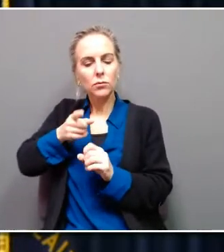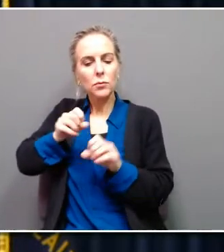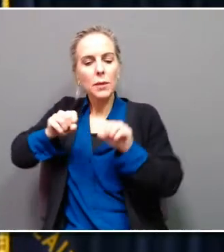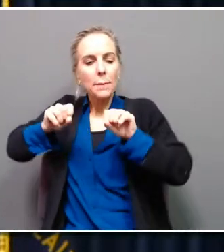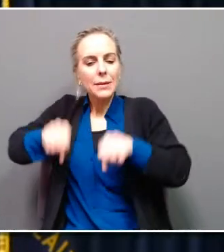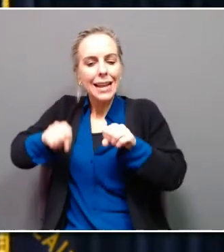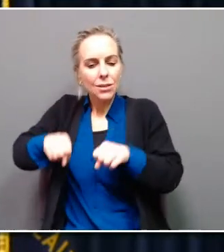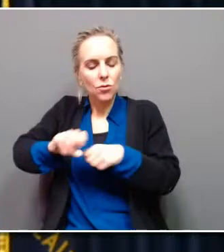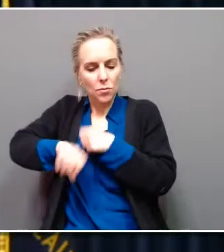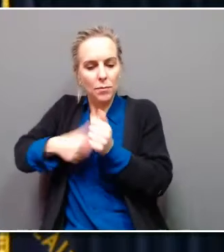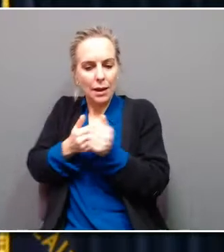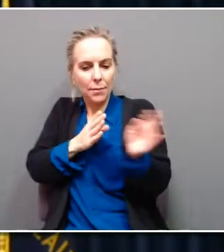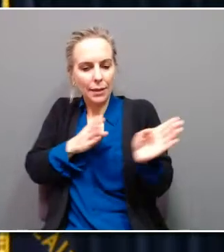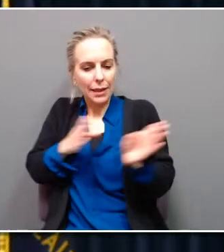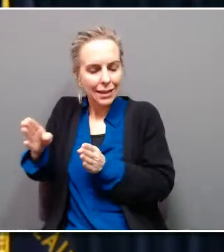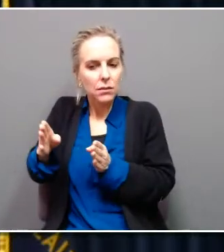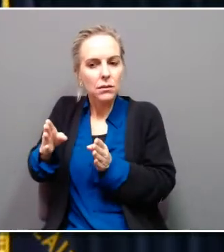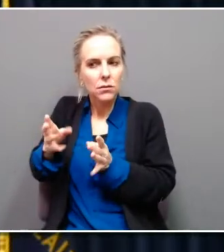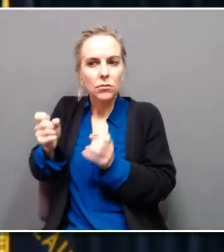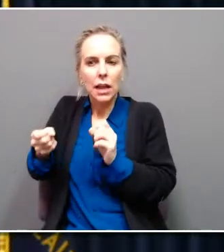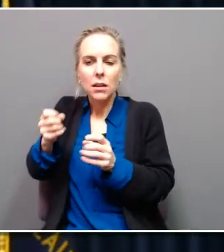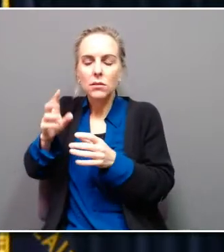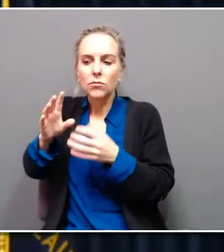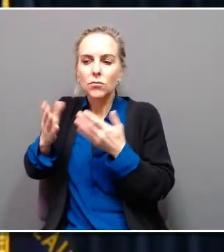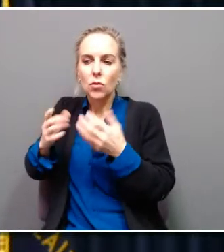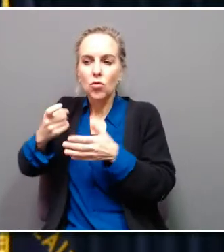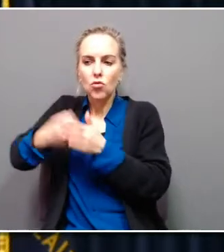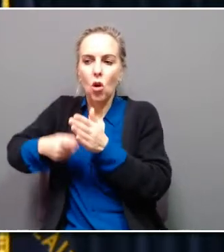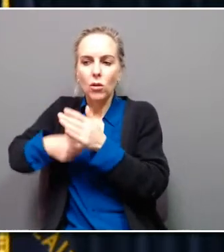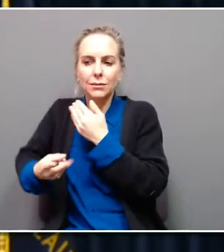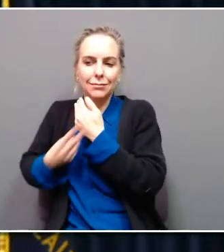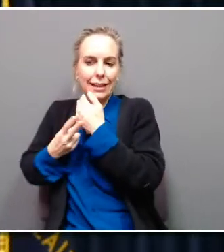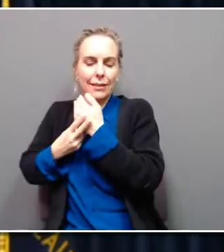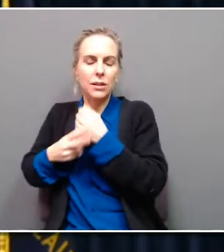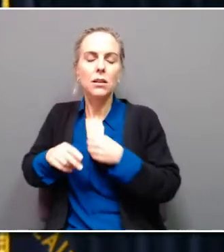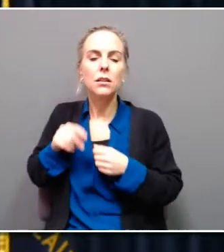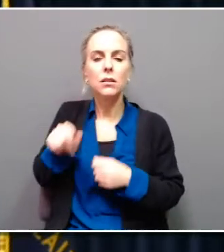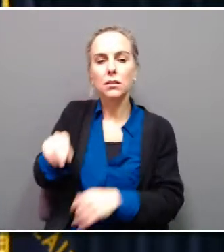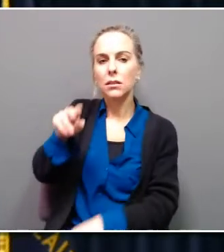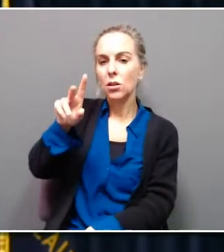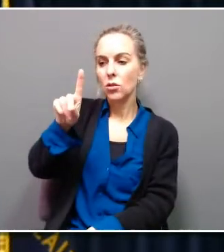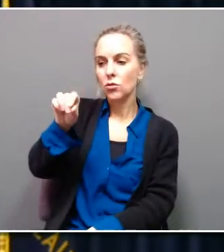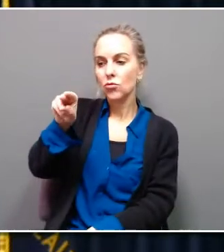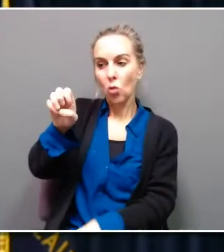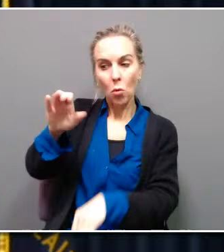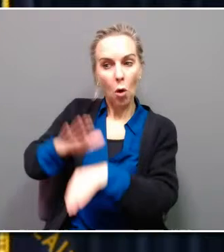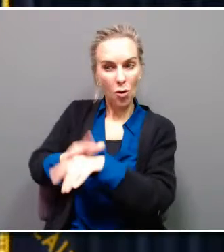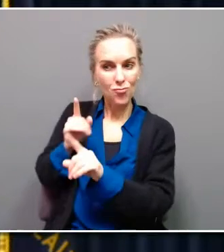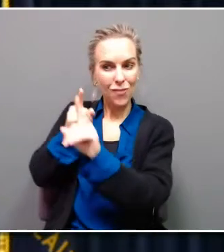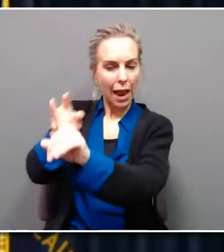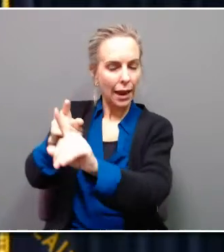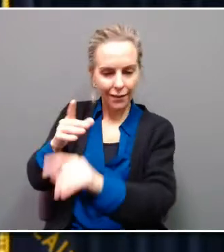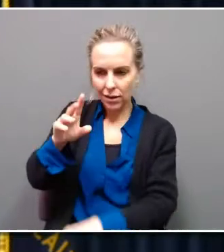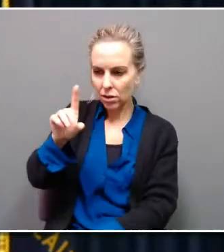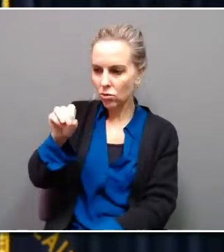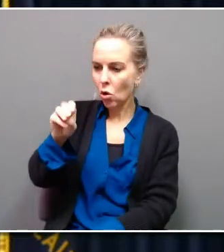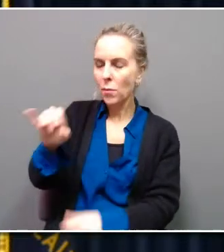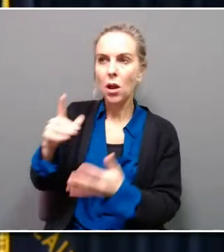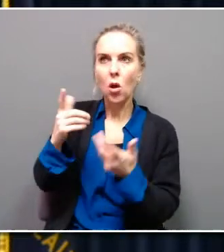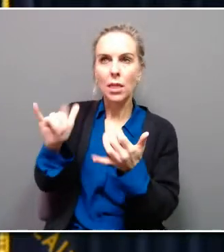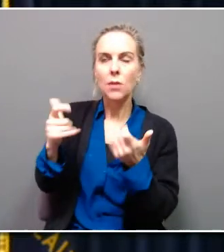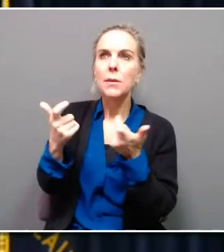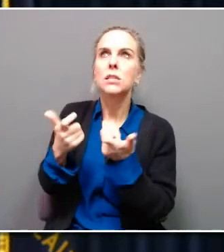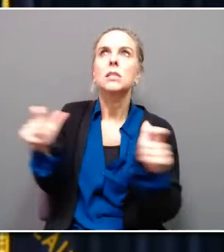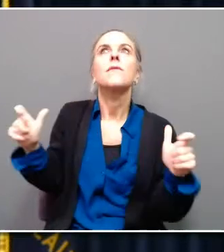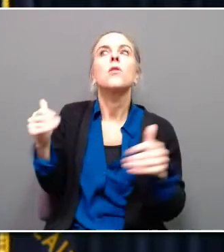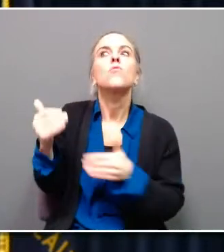plans that could create various cost savings. The dome is on track. It was always going to be a very significant process. So